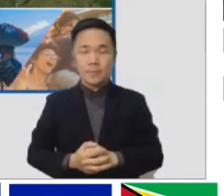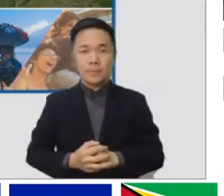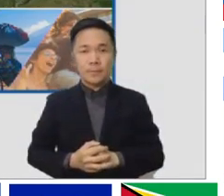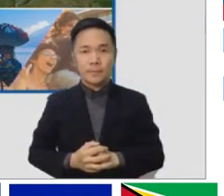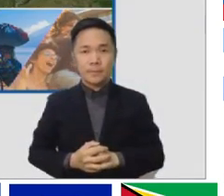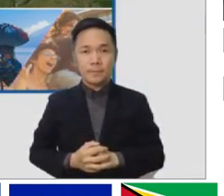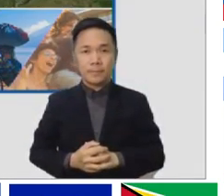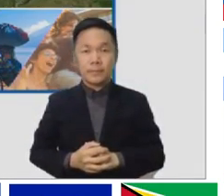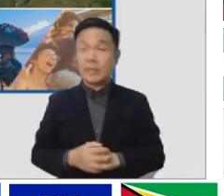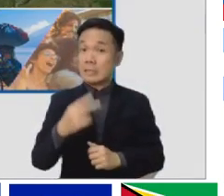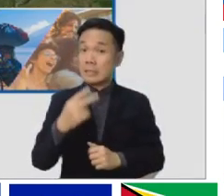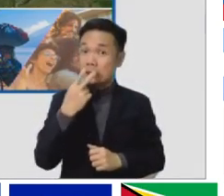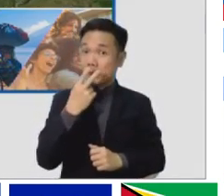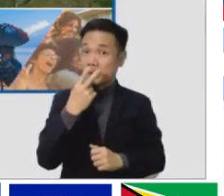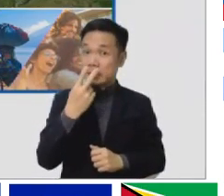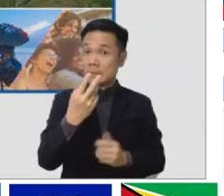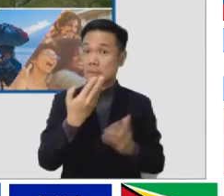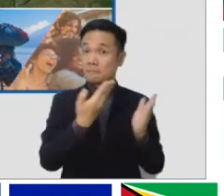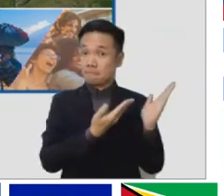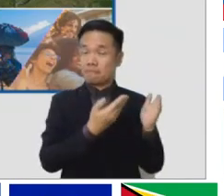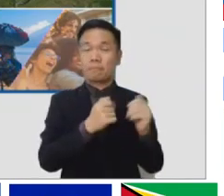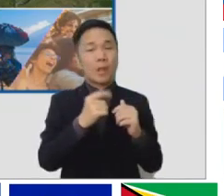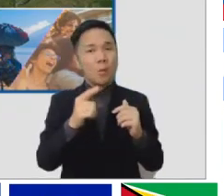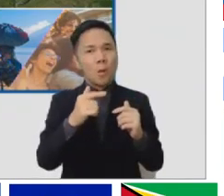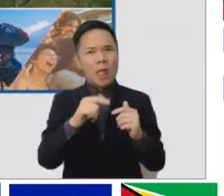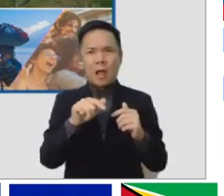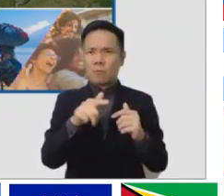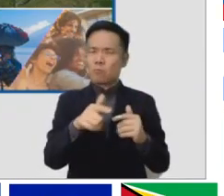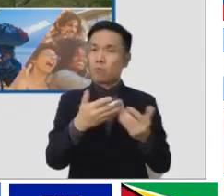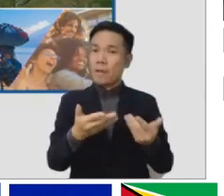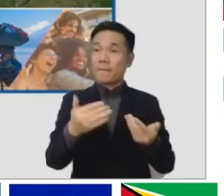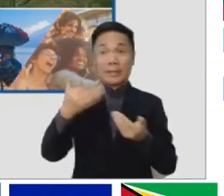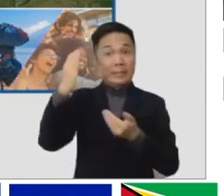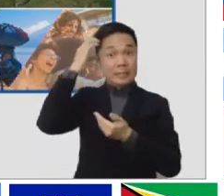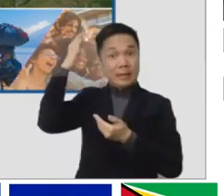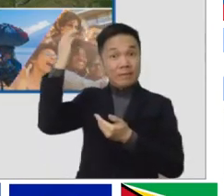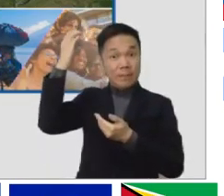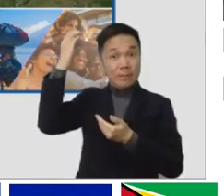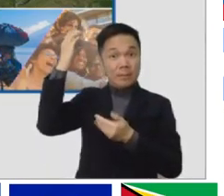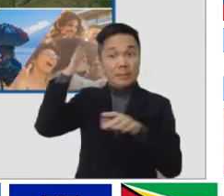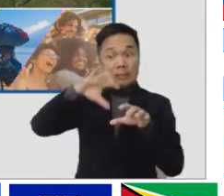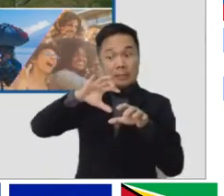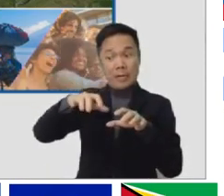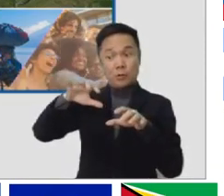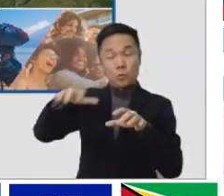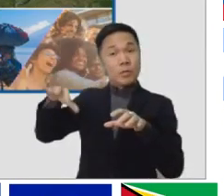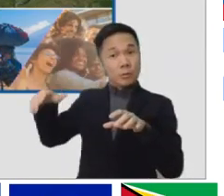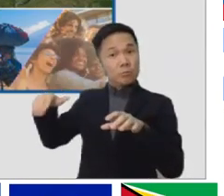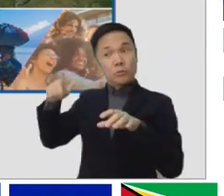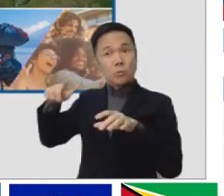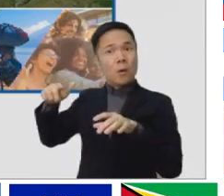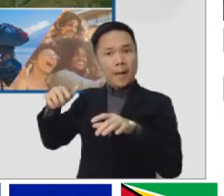been also supported and backed by the different governments at a national